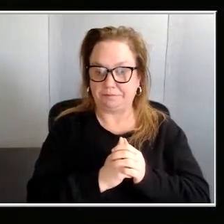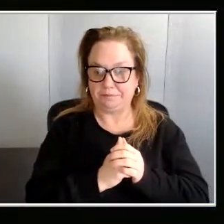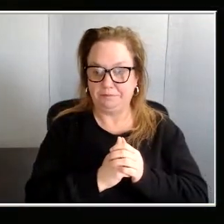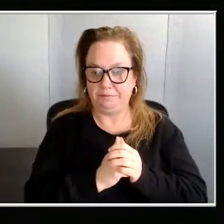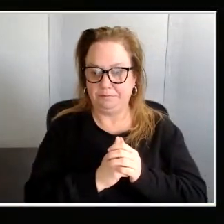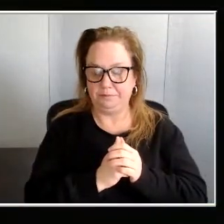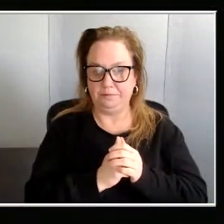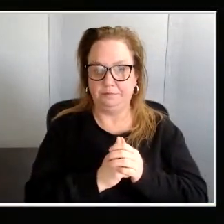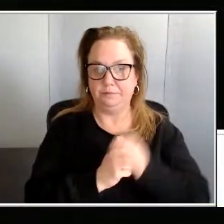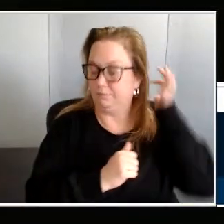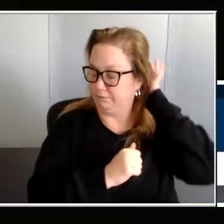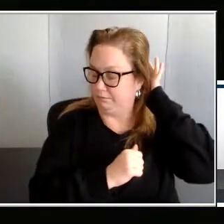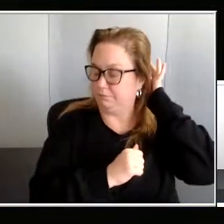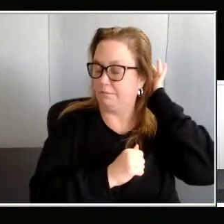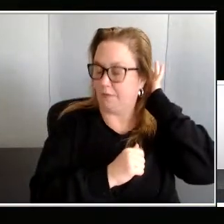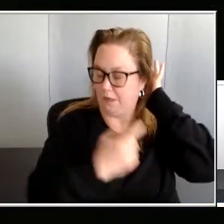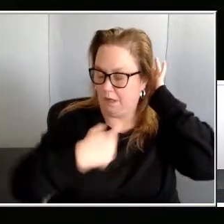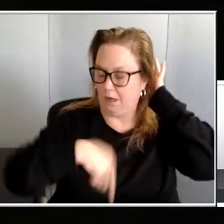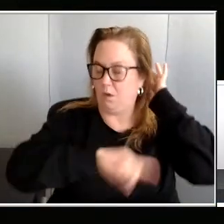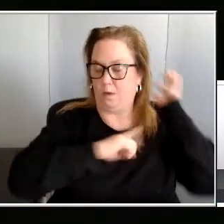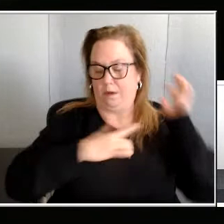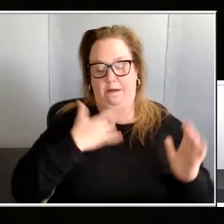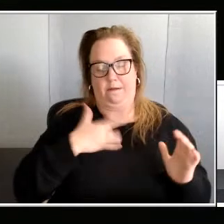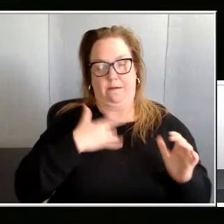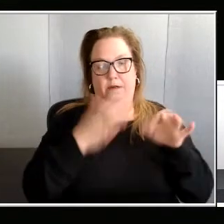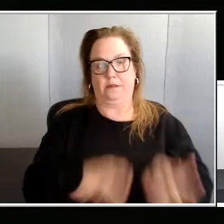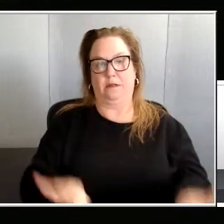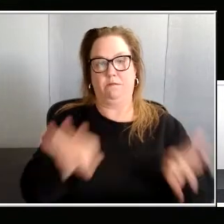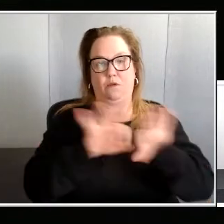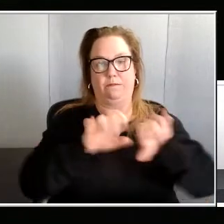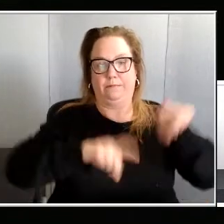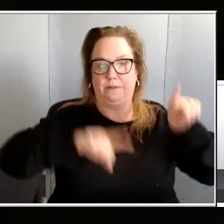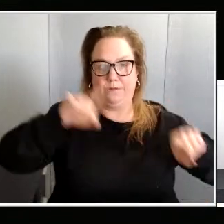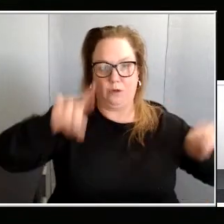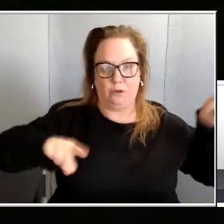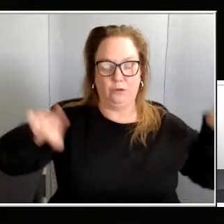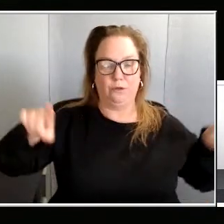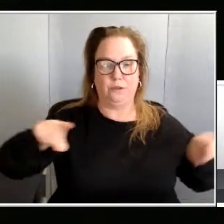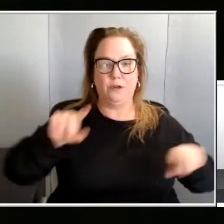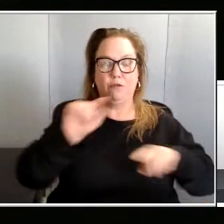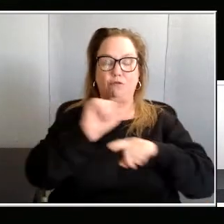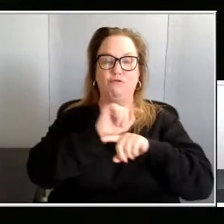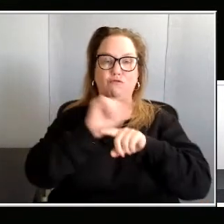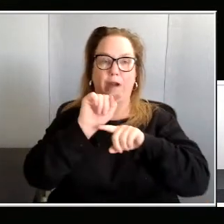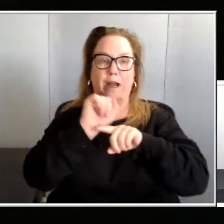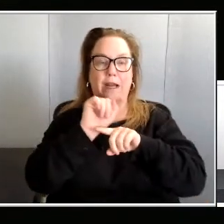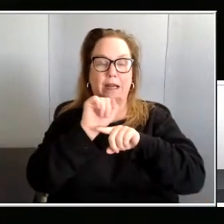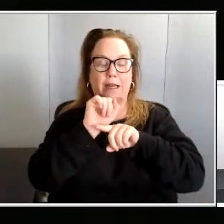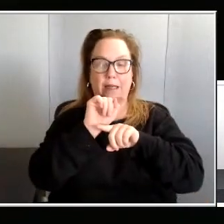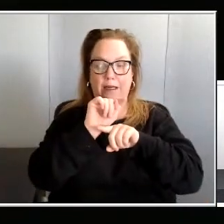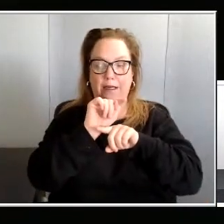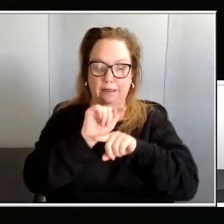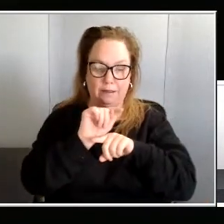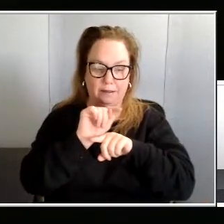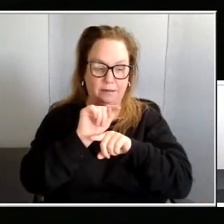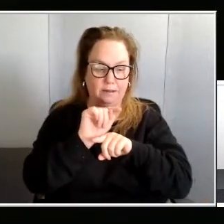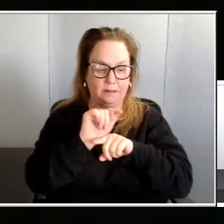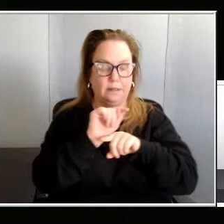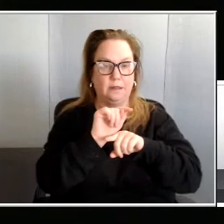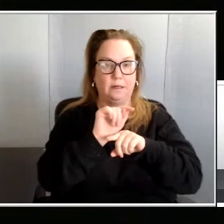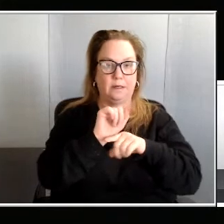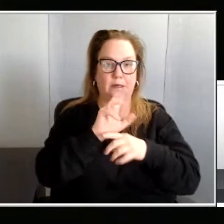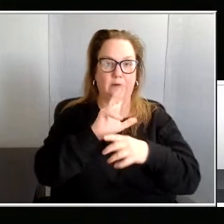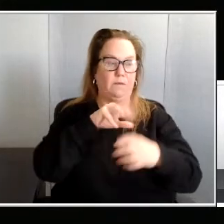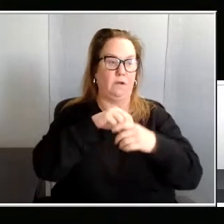We think it's critical to be diverse in your training approach, and that often involves taking a break